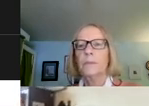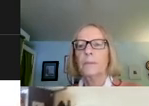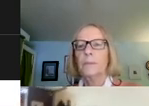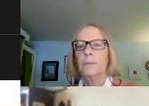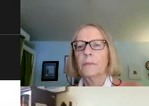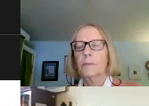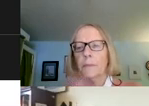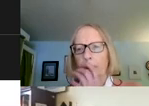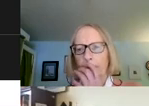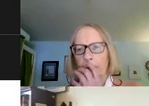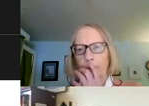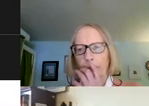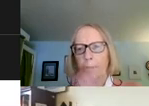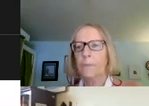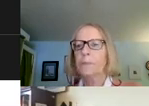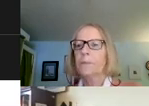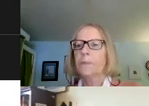Okay.